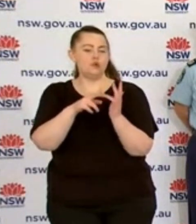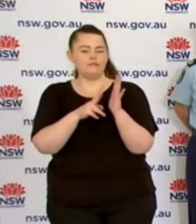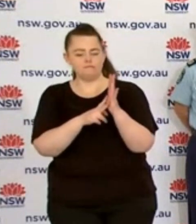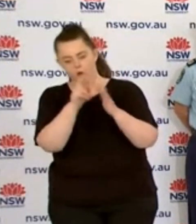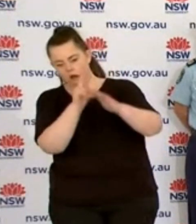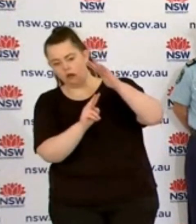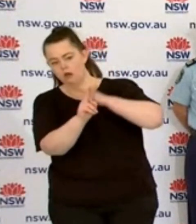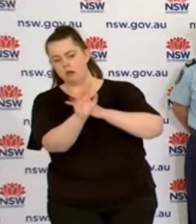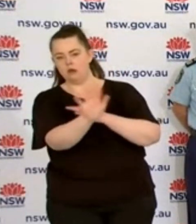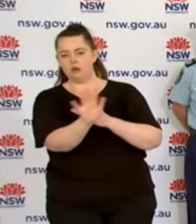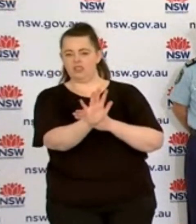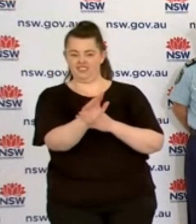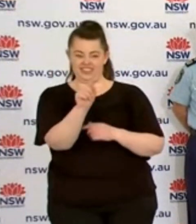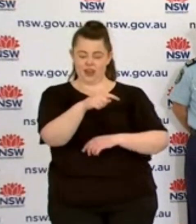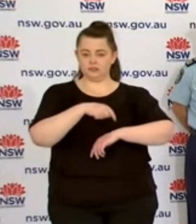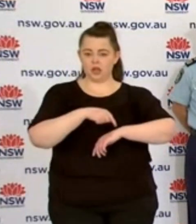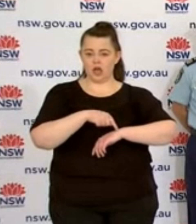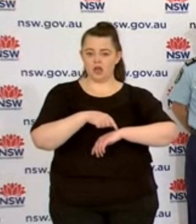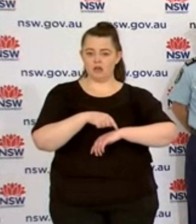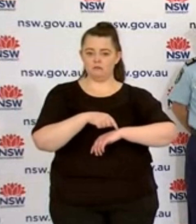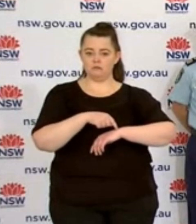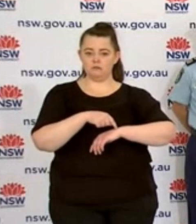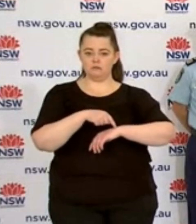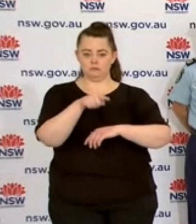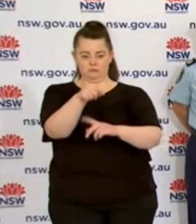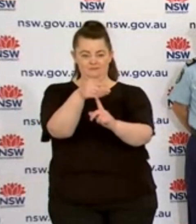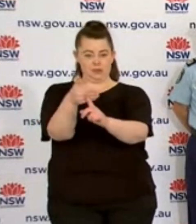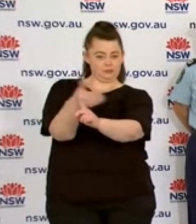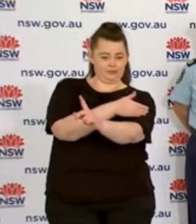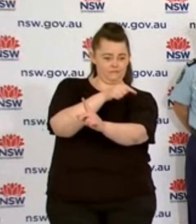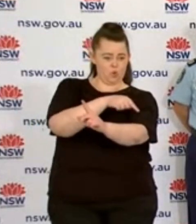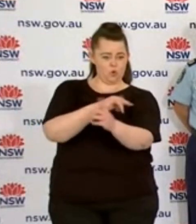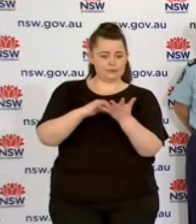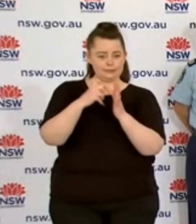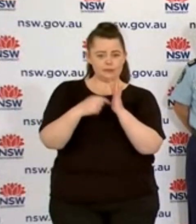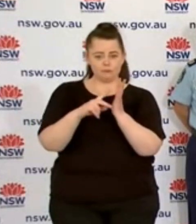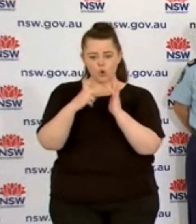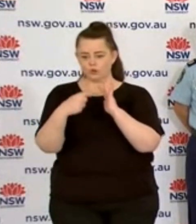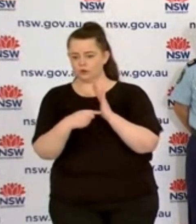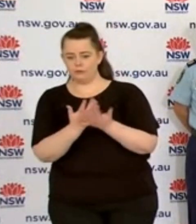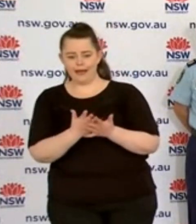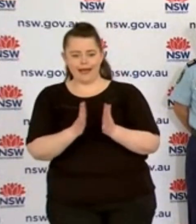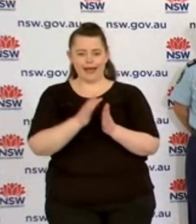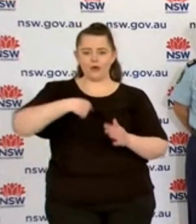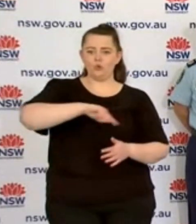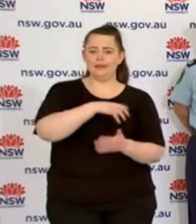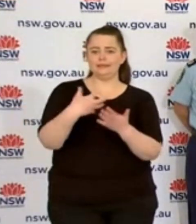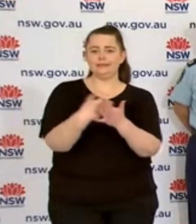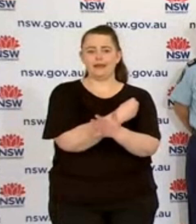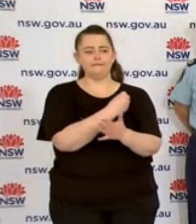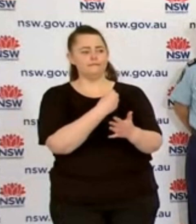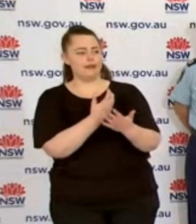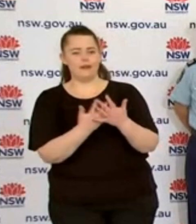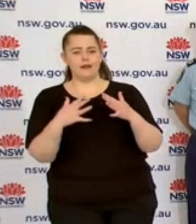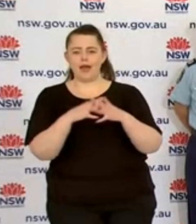as safely and as freely as possible in September and October. And that is a challenge for us. And I've asked the team has